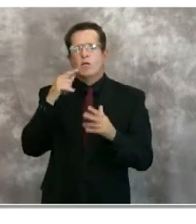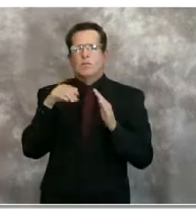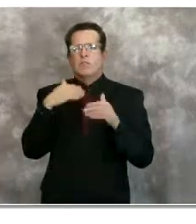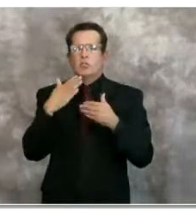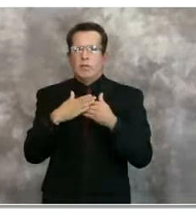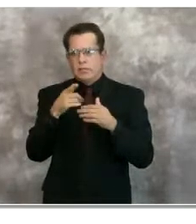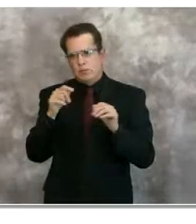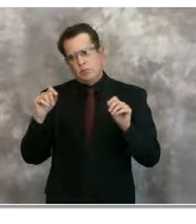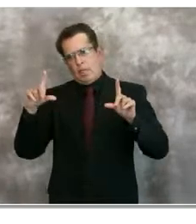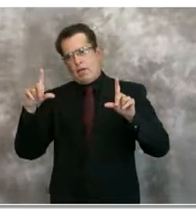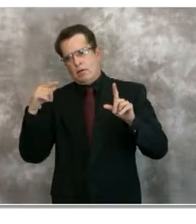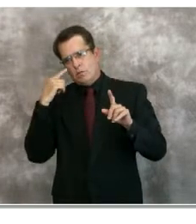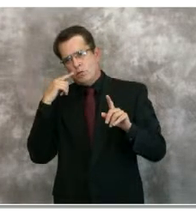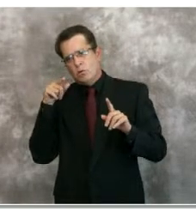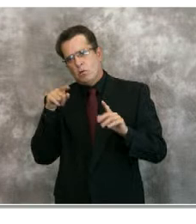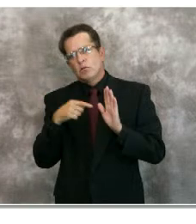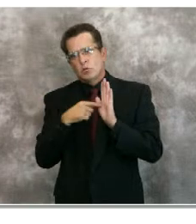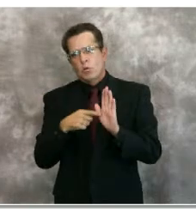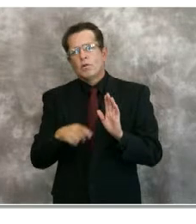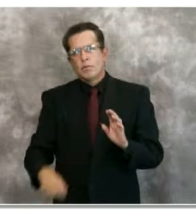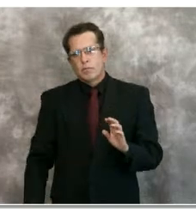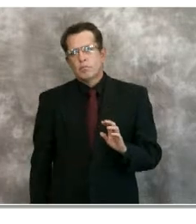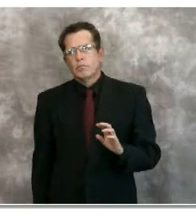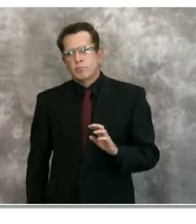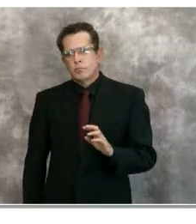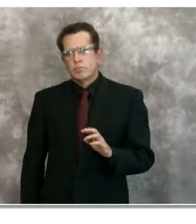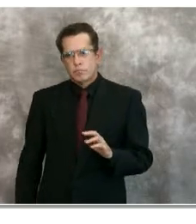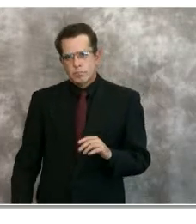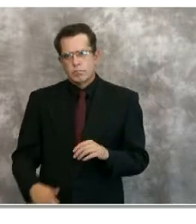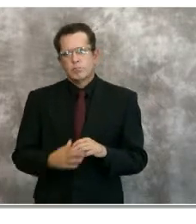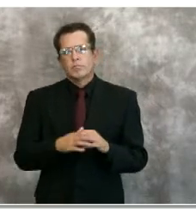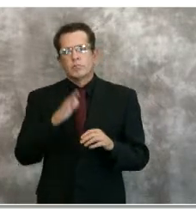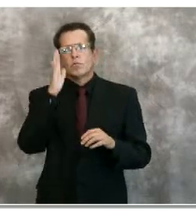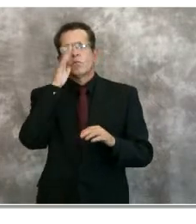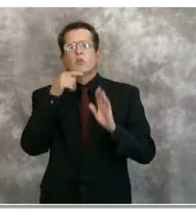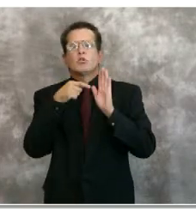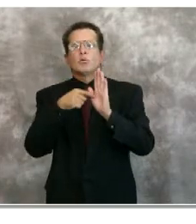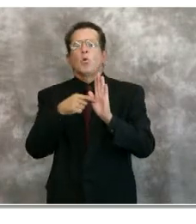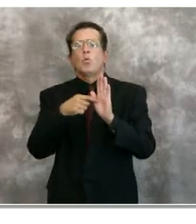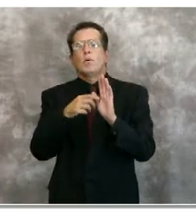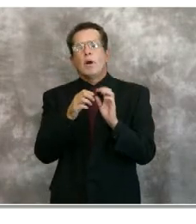slide. This shows all of the